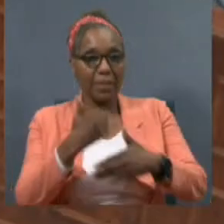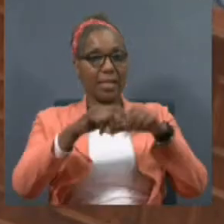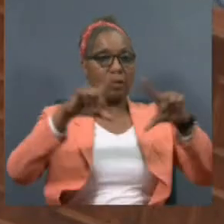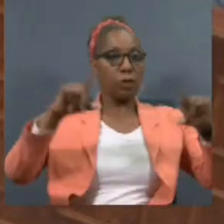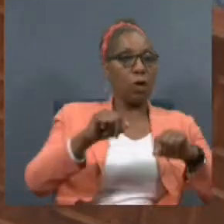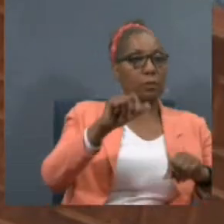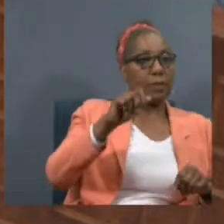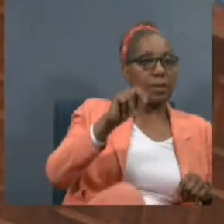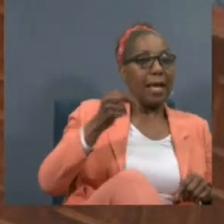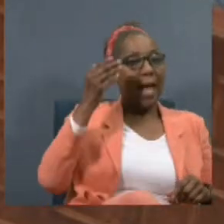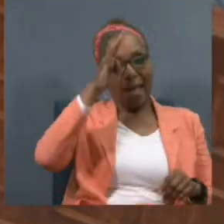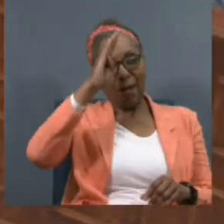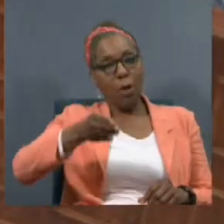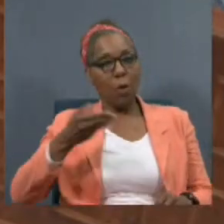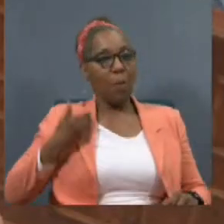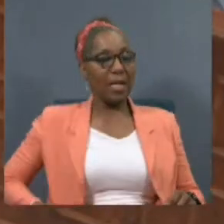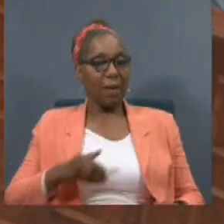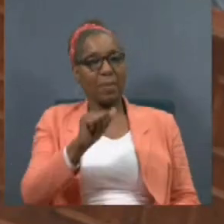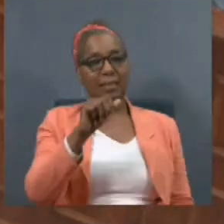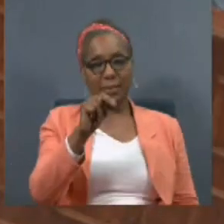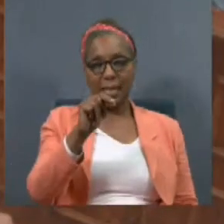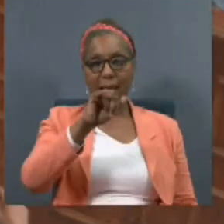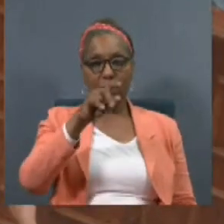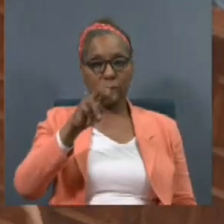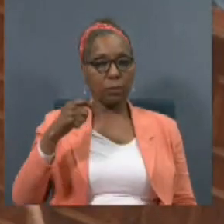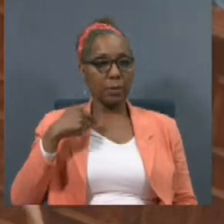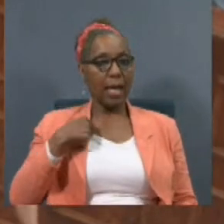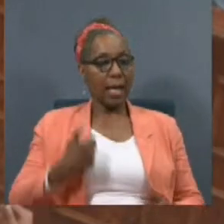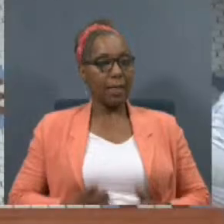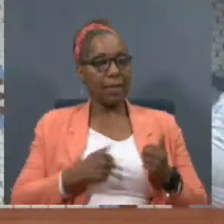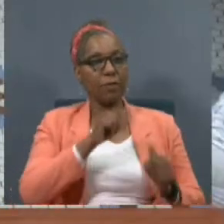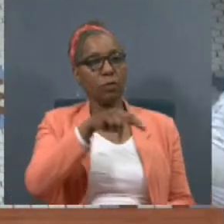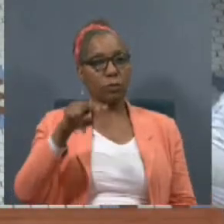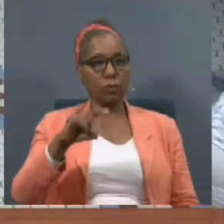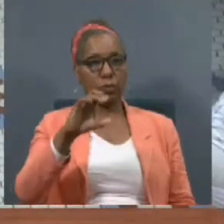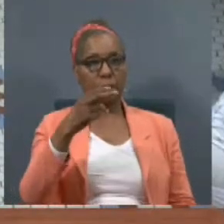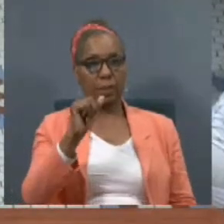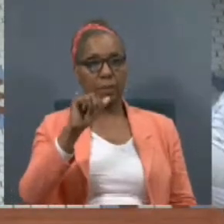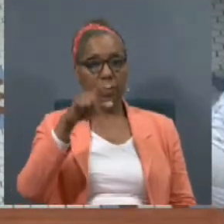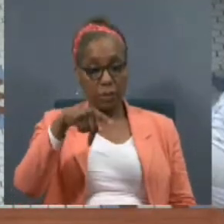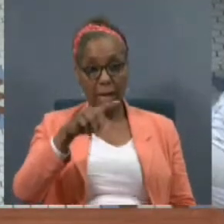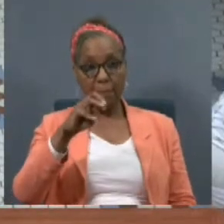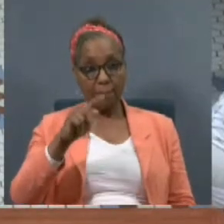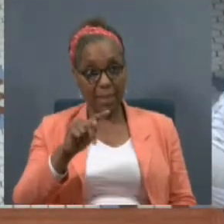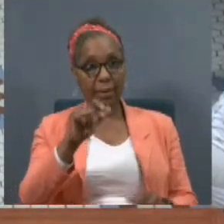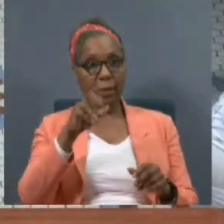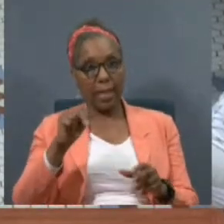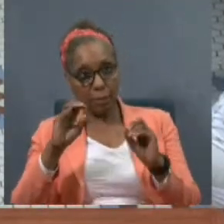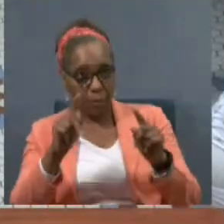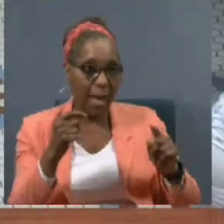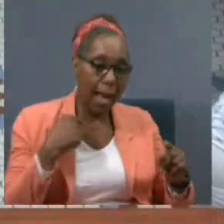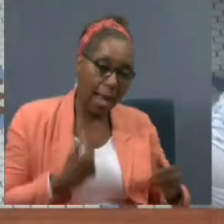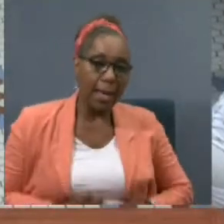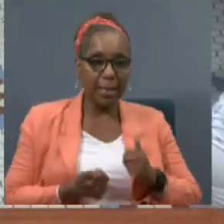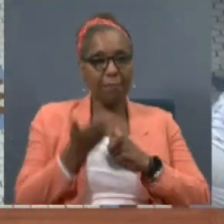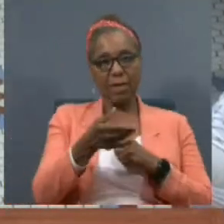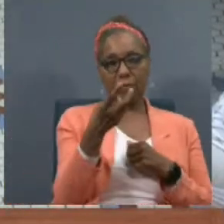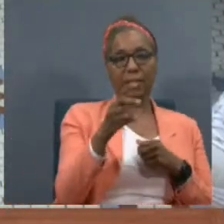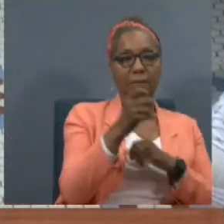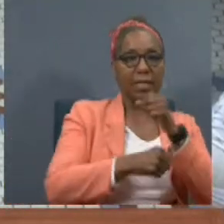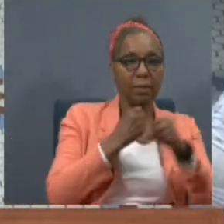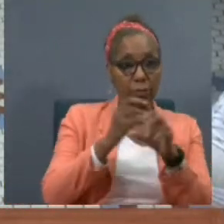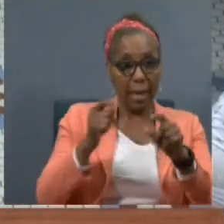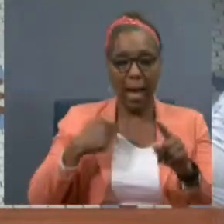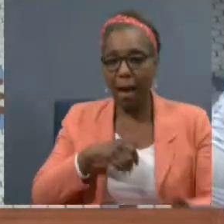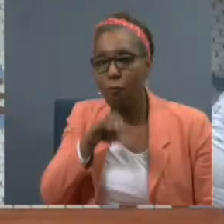Hello, my name is Ann Jones. I live at 22 Chapman Lane in Taylor Park. I've resided there for 17 years, and